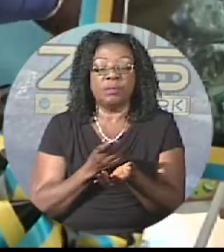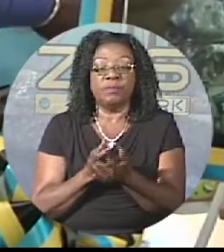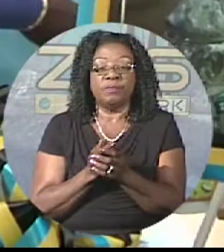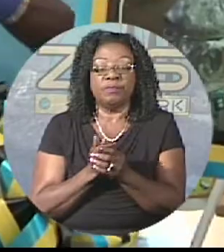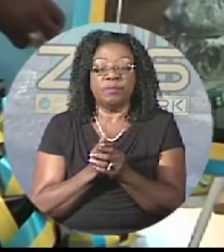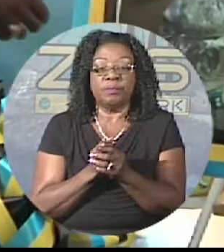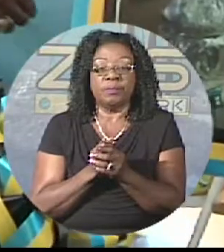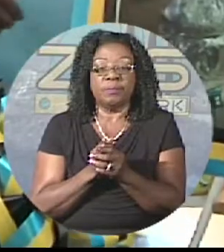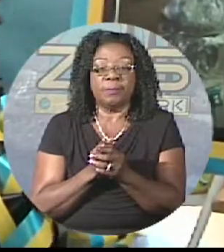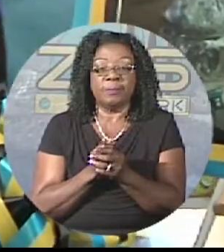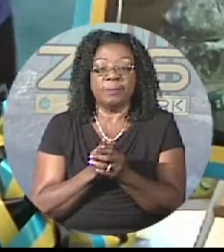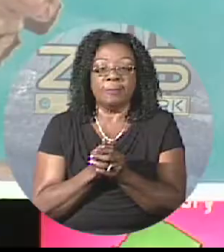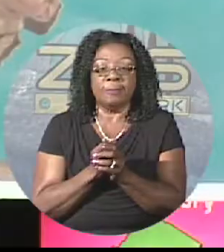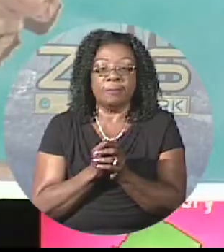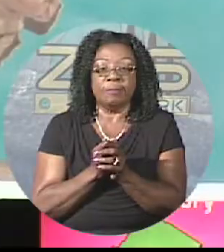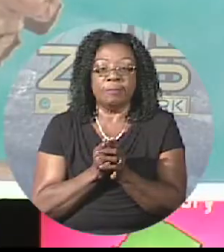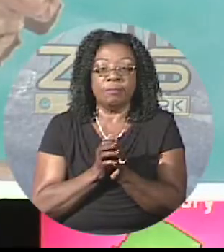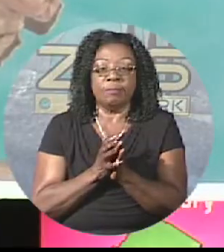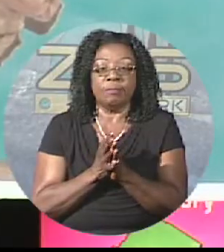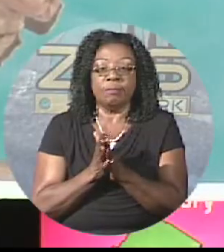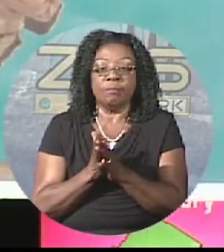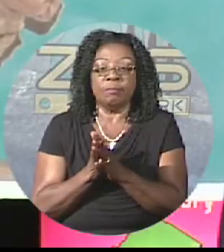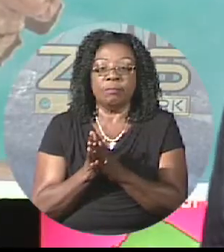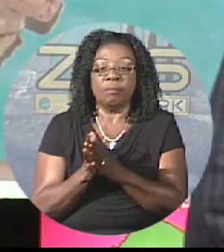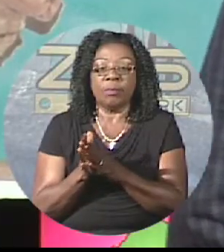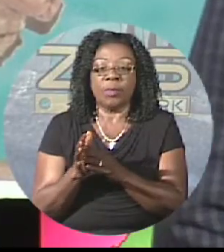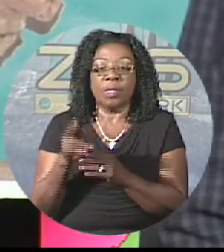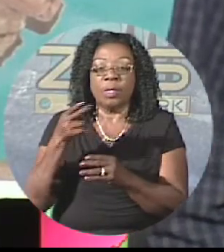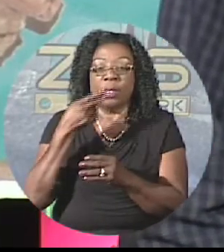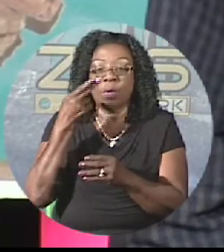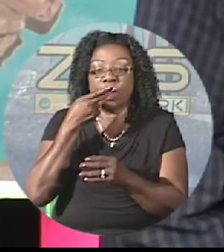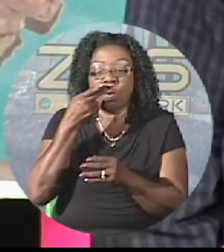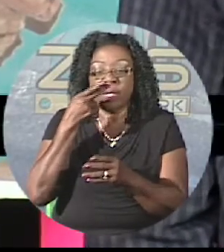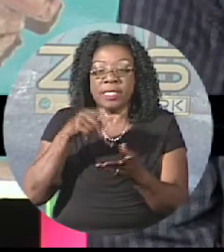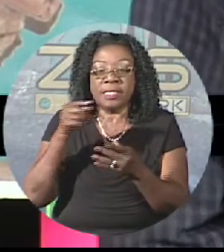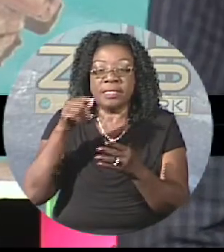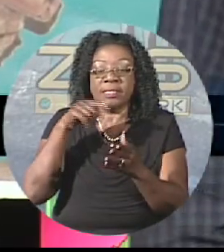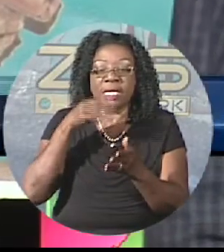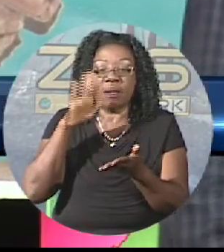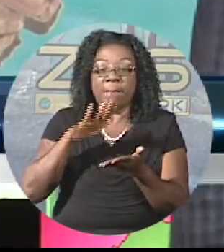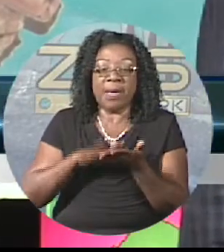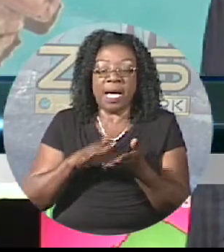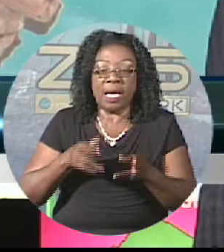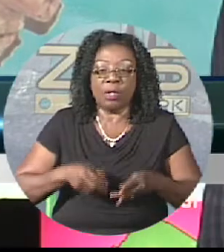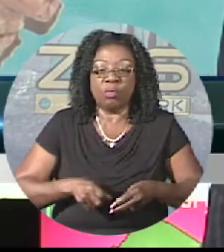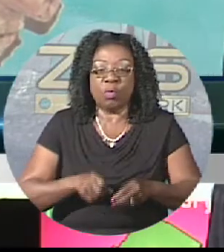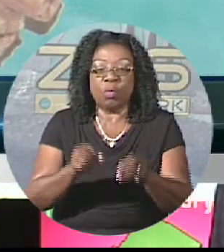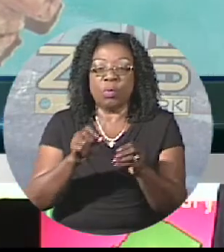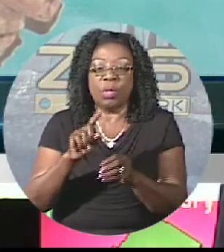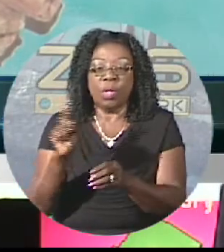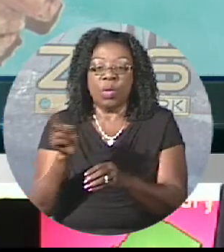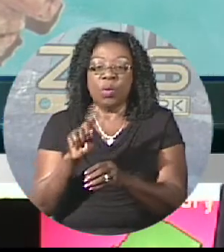to youngsters. The cocaine sent me down a bad road where